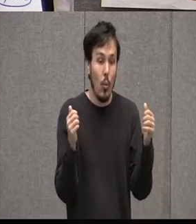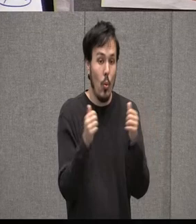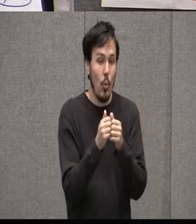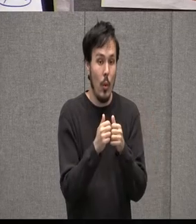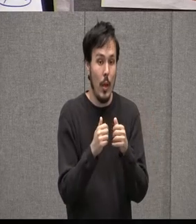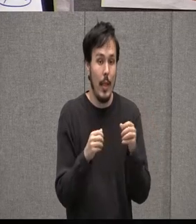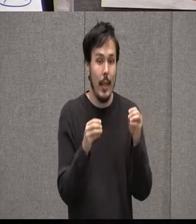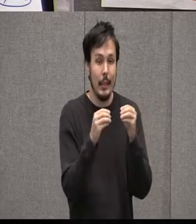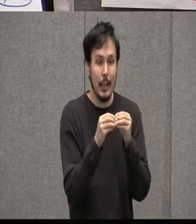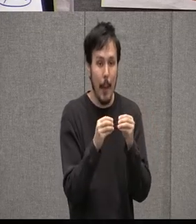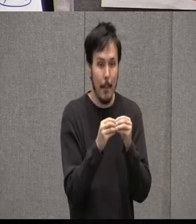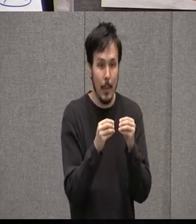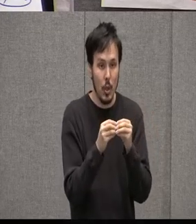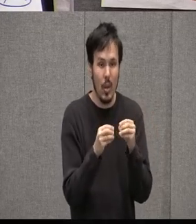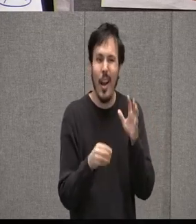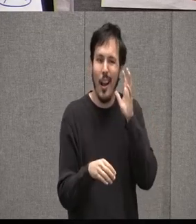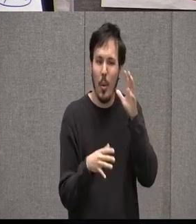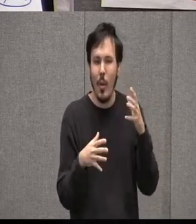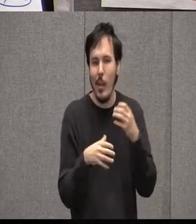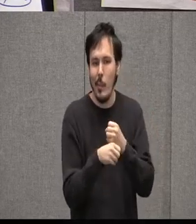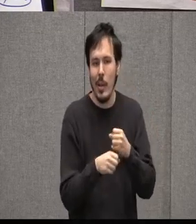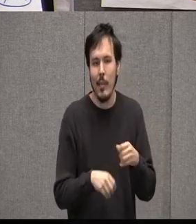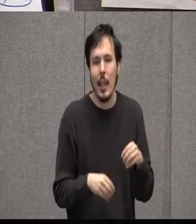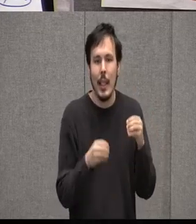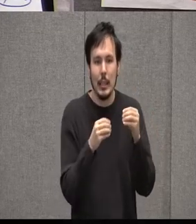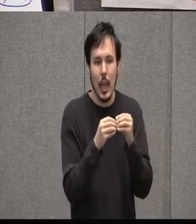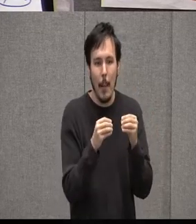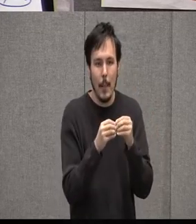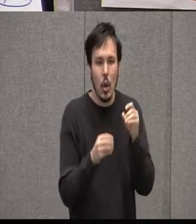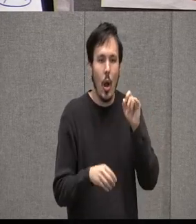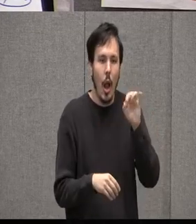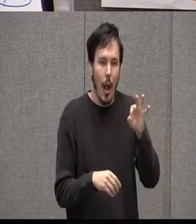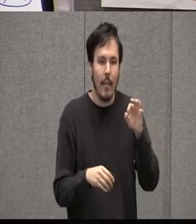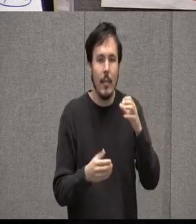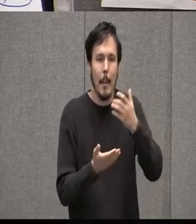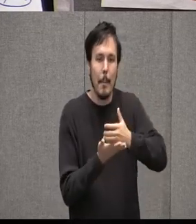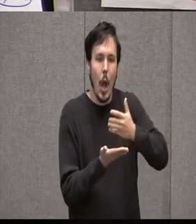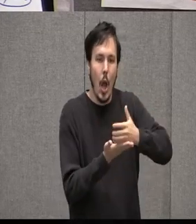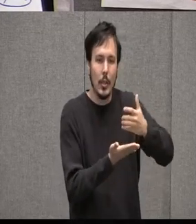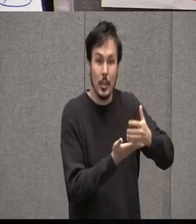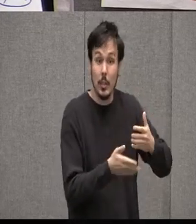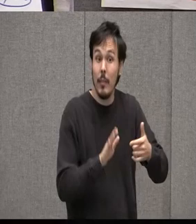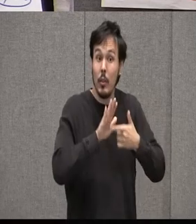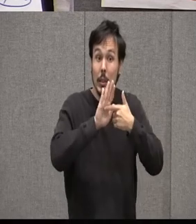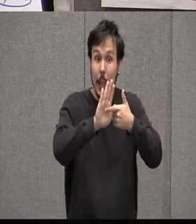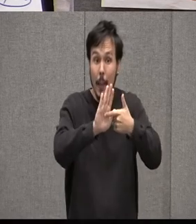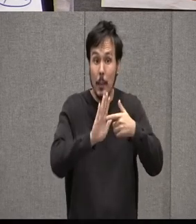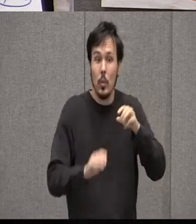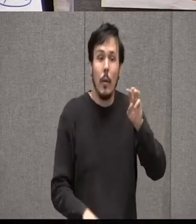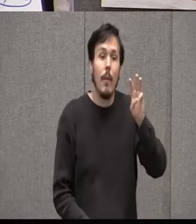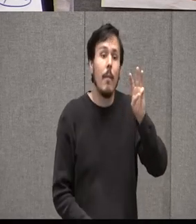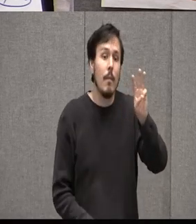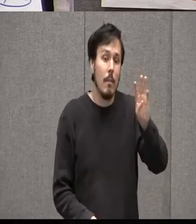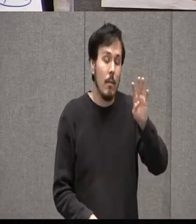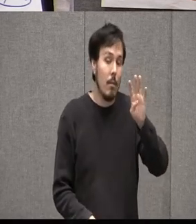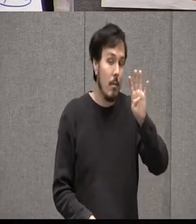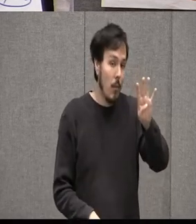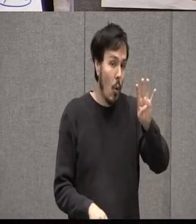the number, I'm going to abbreviate there, of pots. For example, 4 times